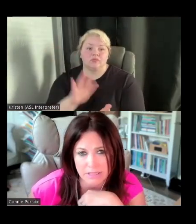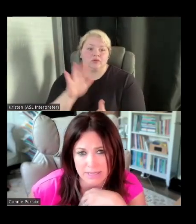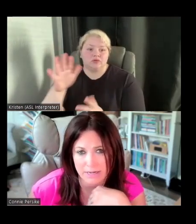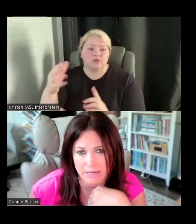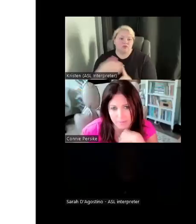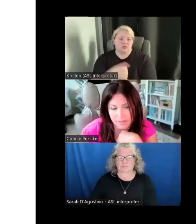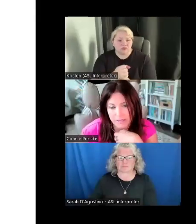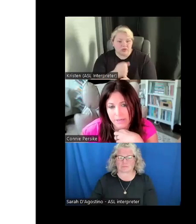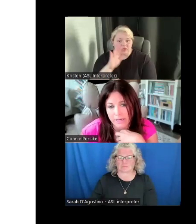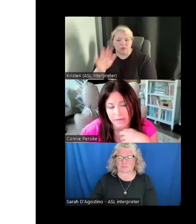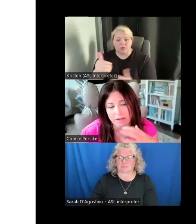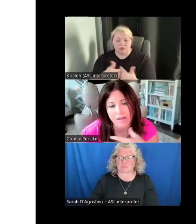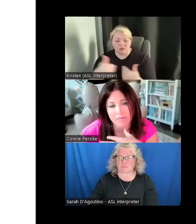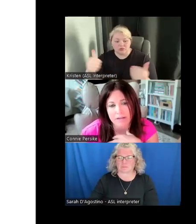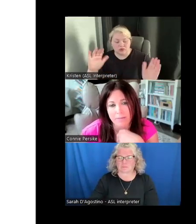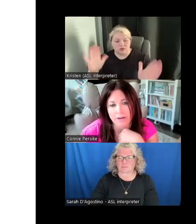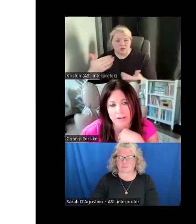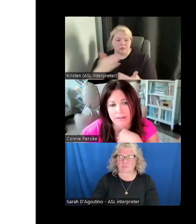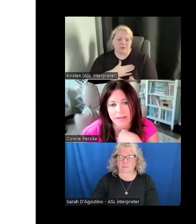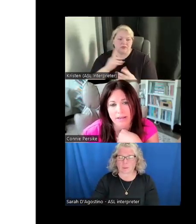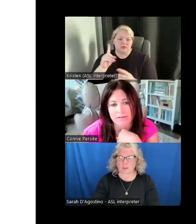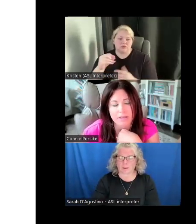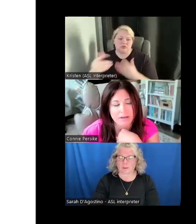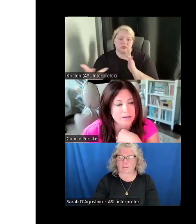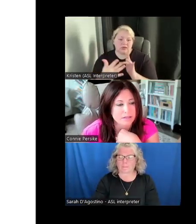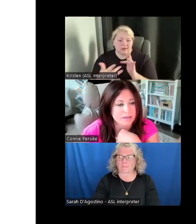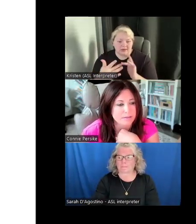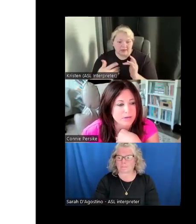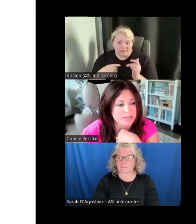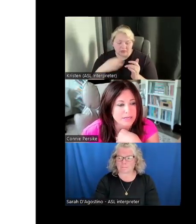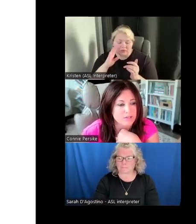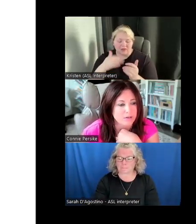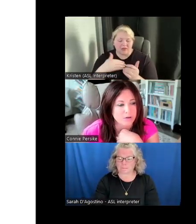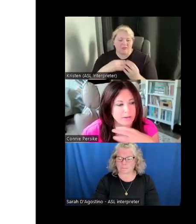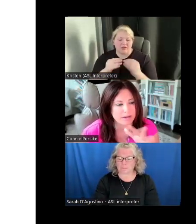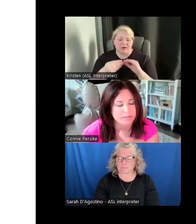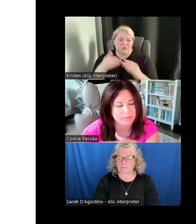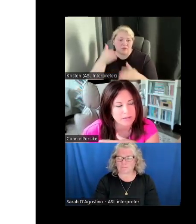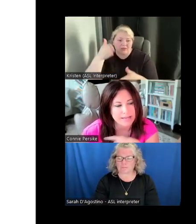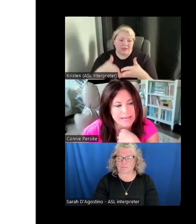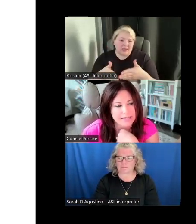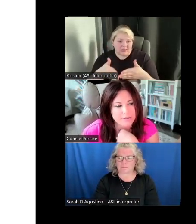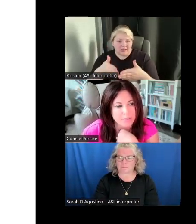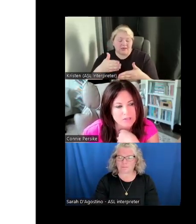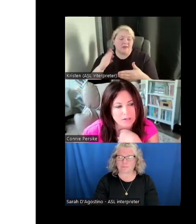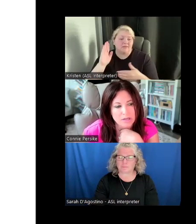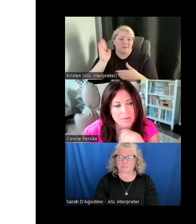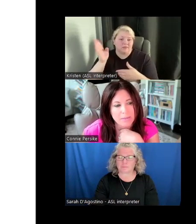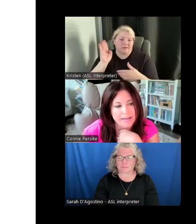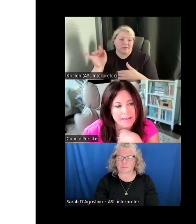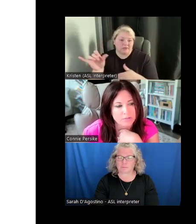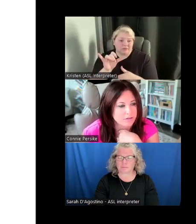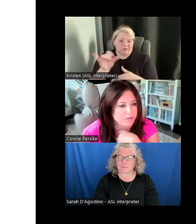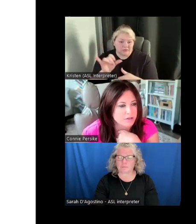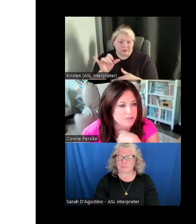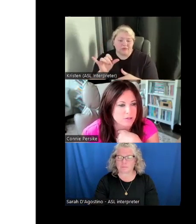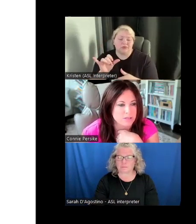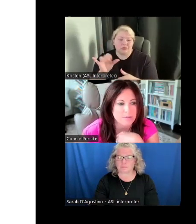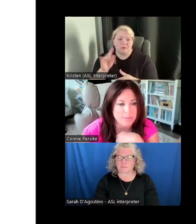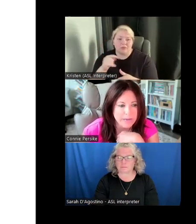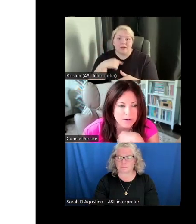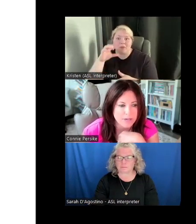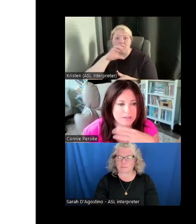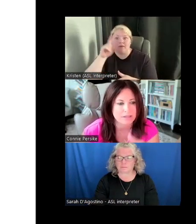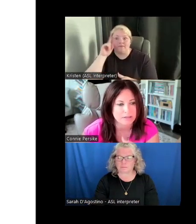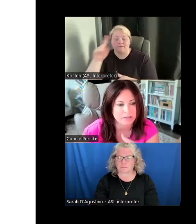contact me, because I am, and you'll have my number at the end of the presentation, or my contact information, but I am looking for districts